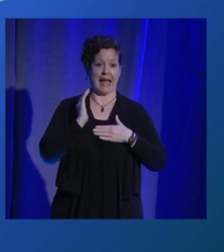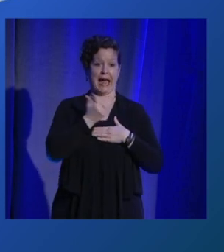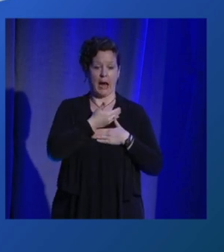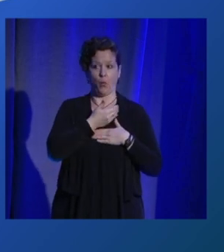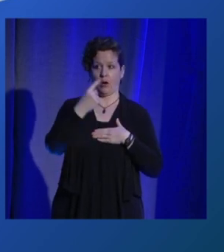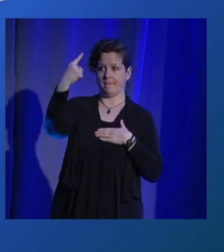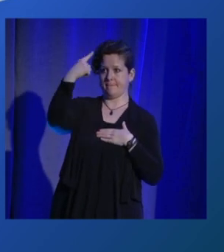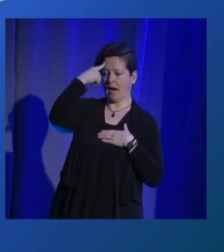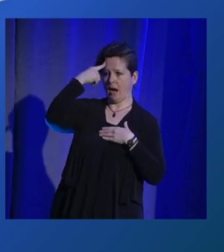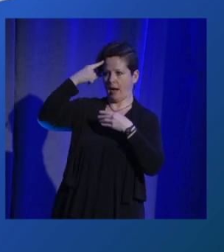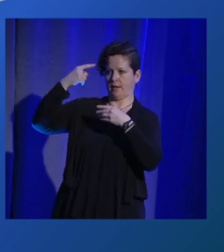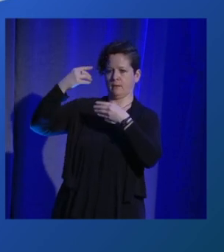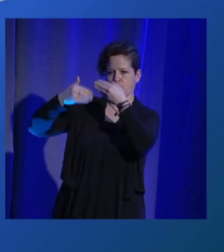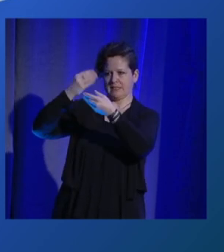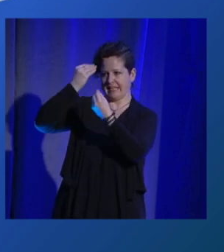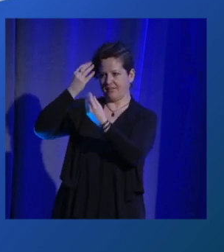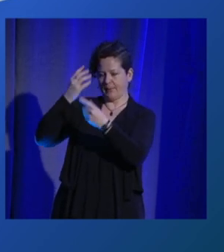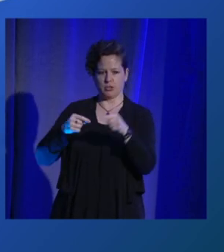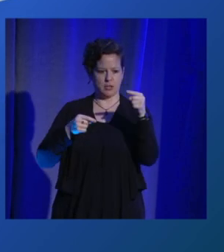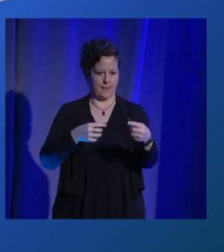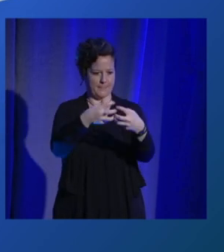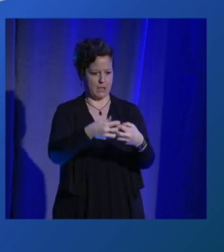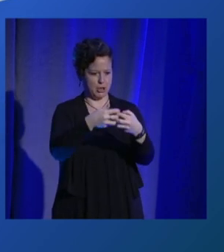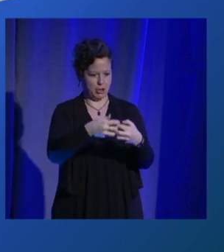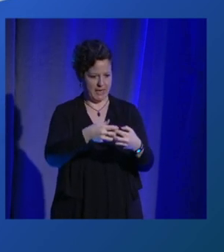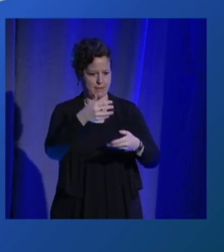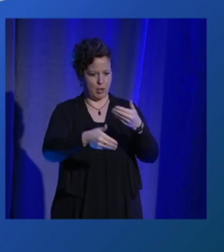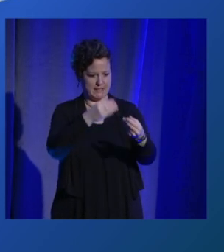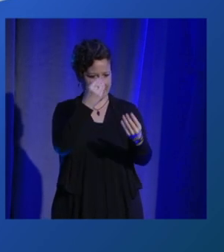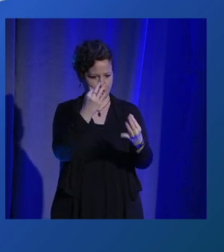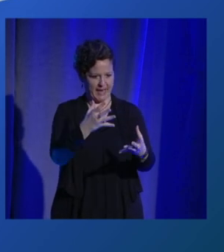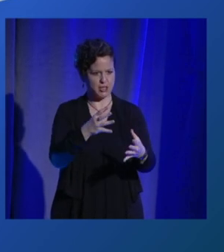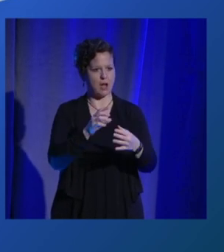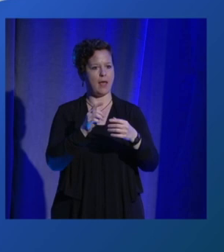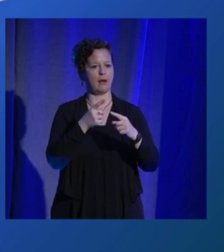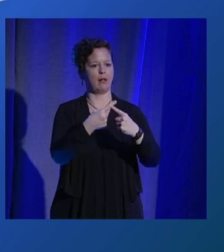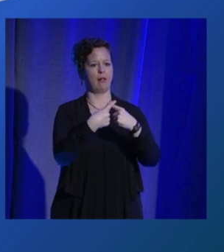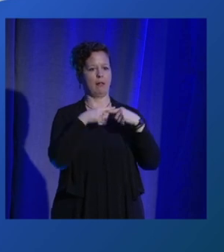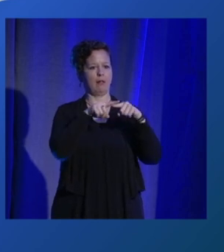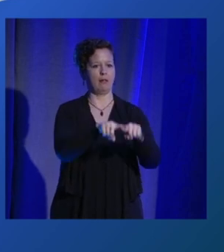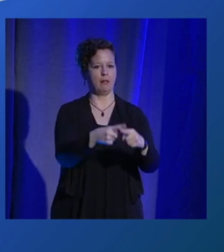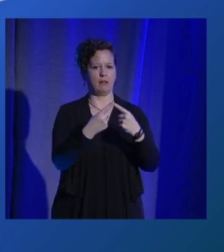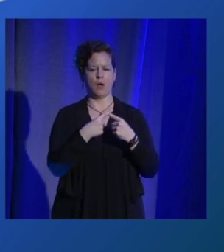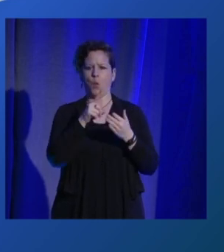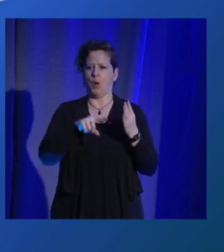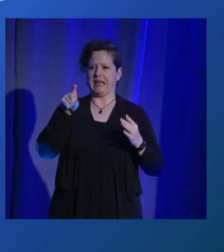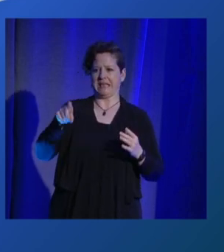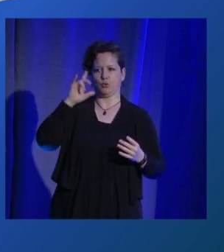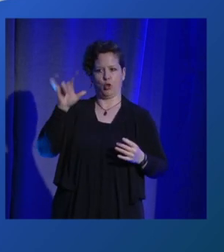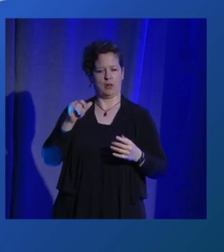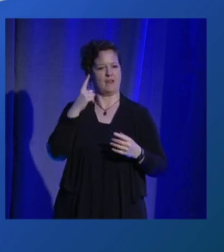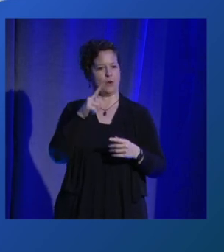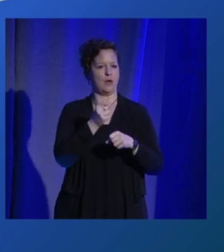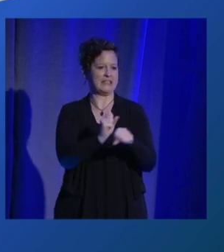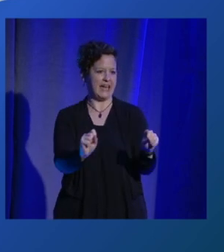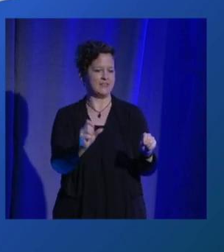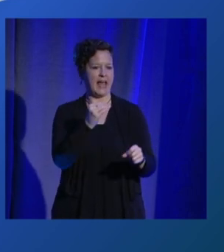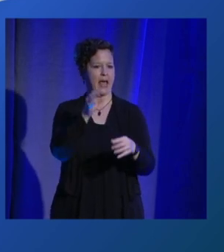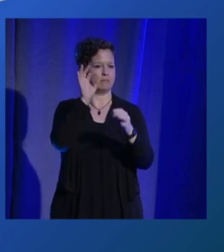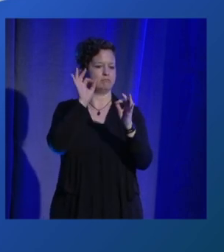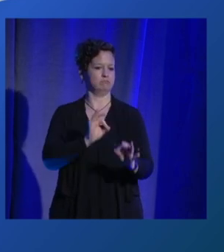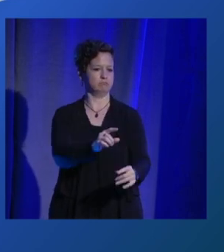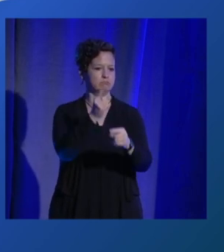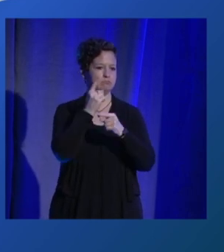based on when the machine is putting that information in our heads and the last part that's really really important and that is the